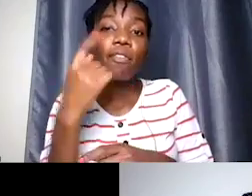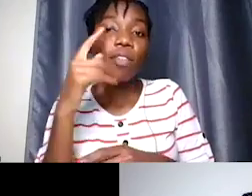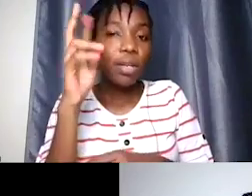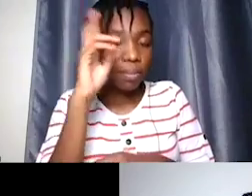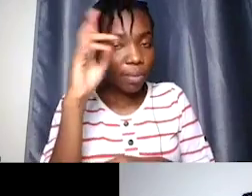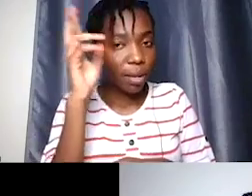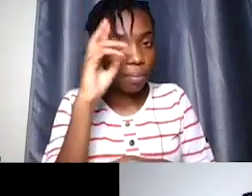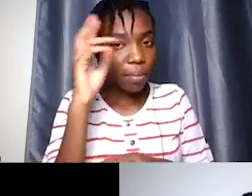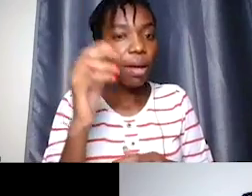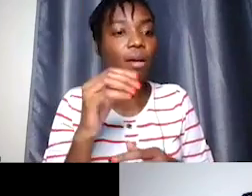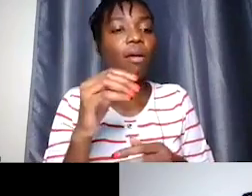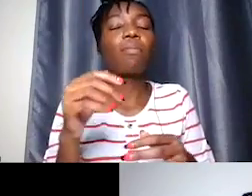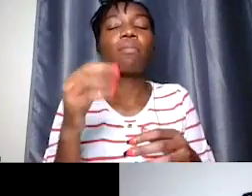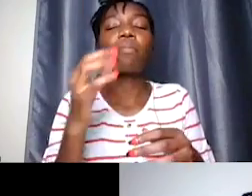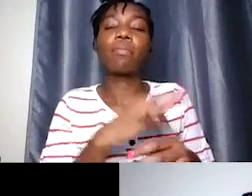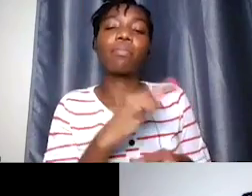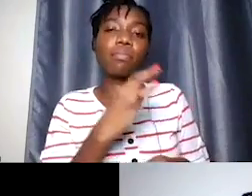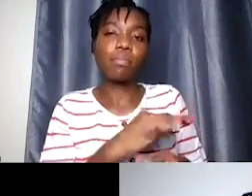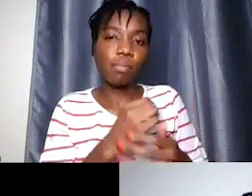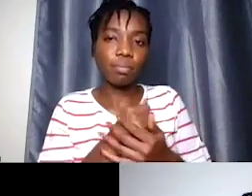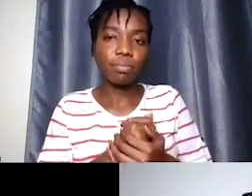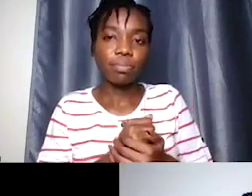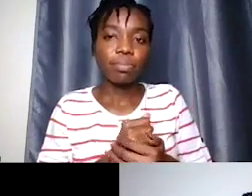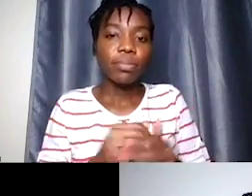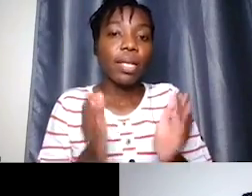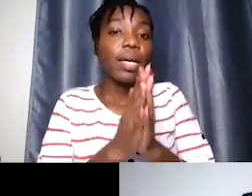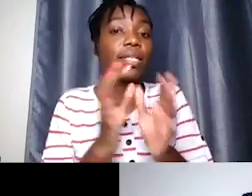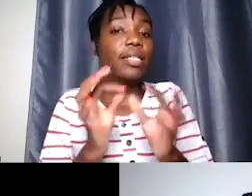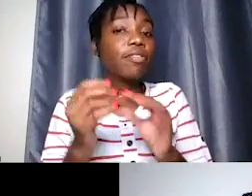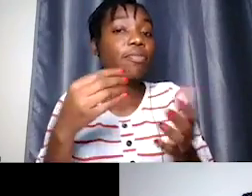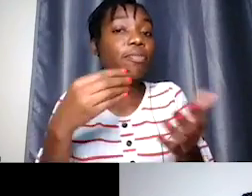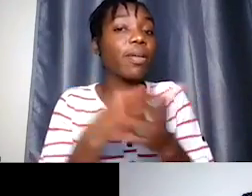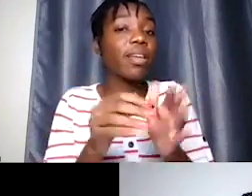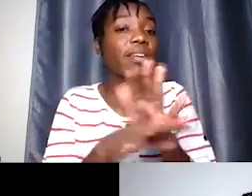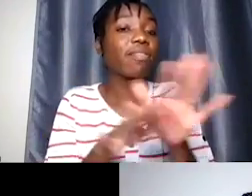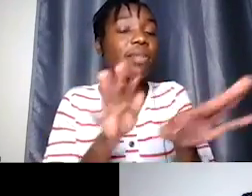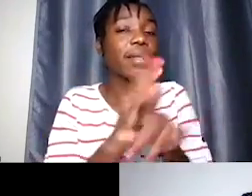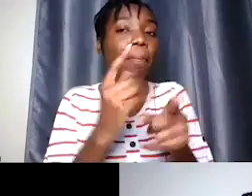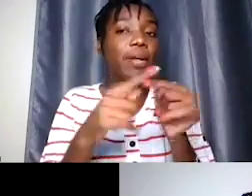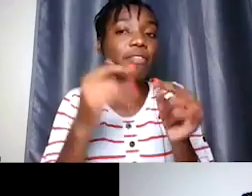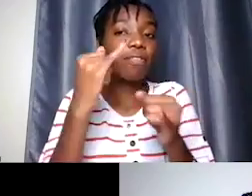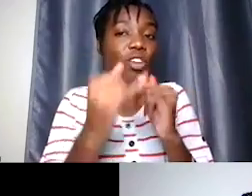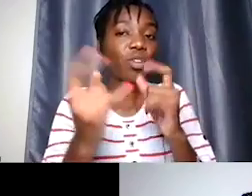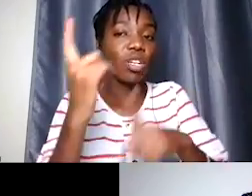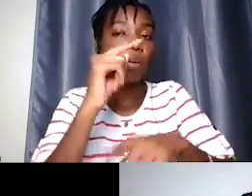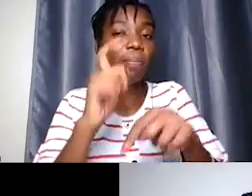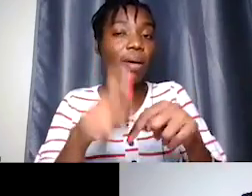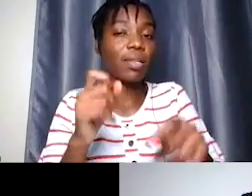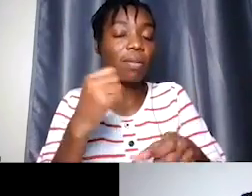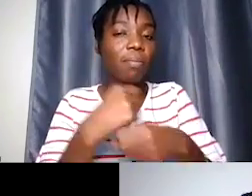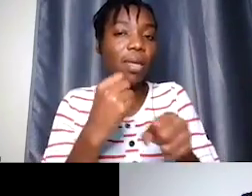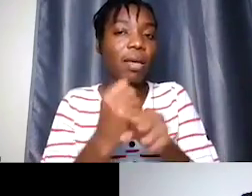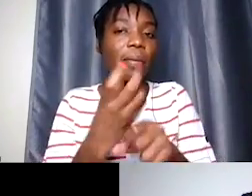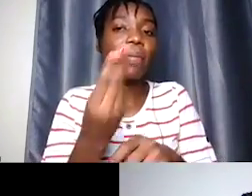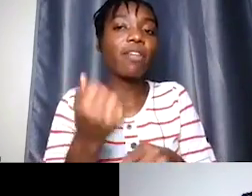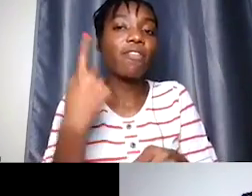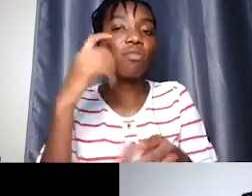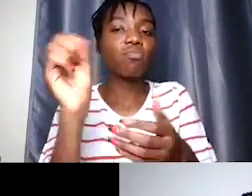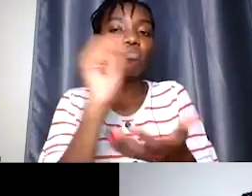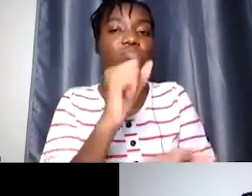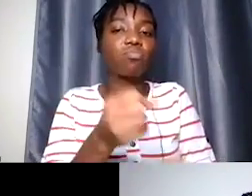make profits. Even if they pay your wages and everything, at the end of the day, they must make money for the shareholders.